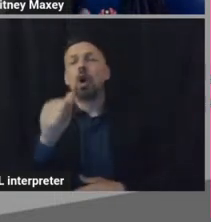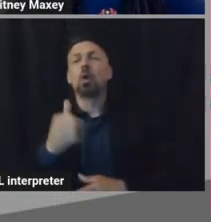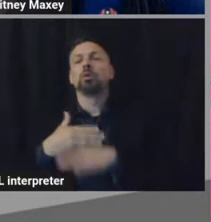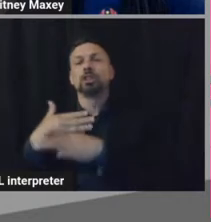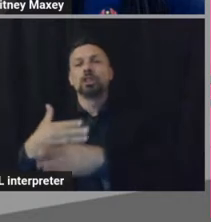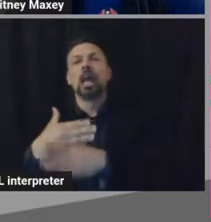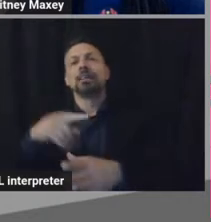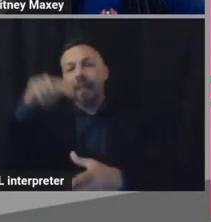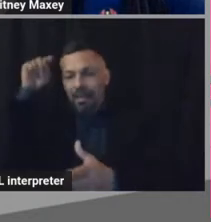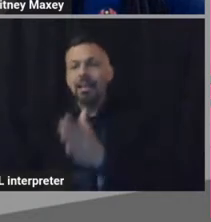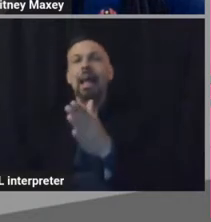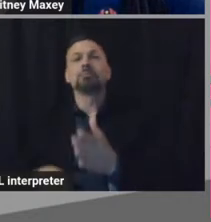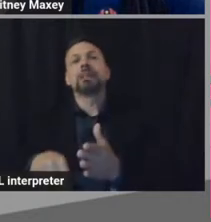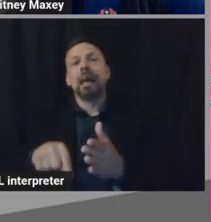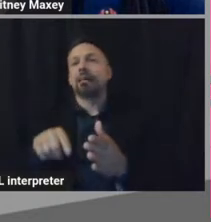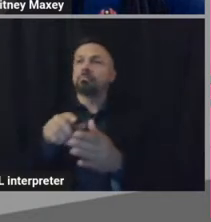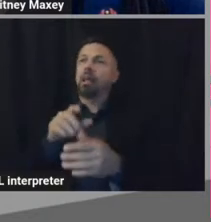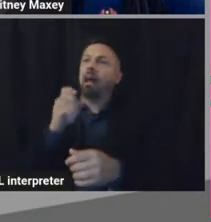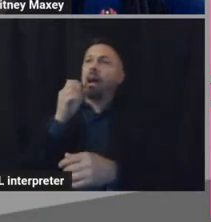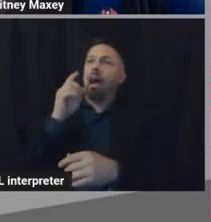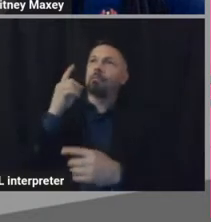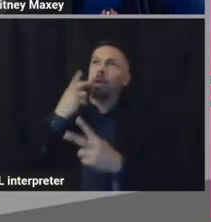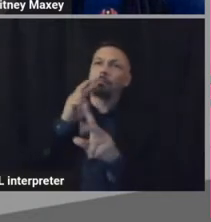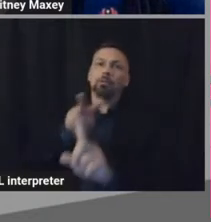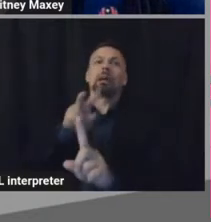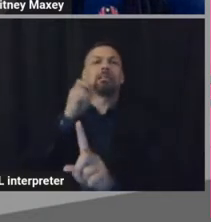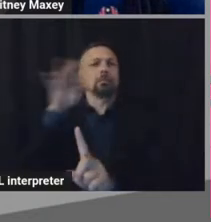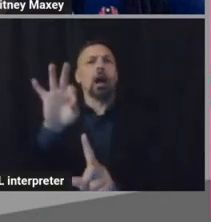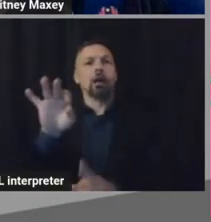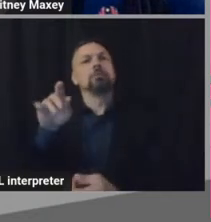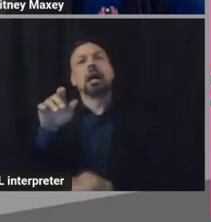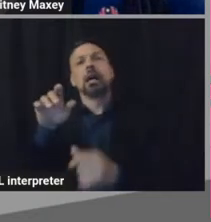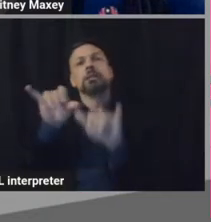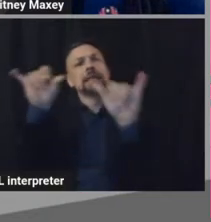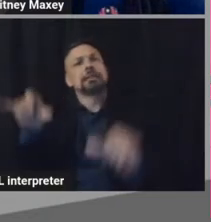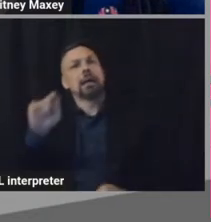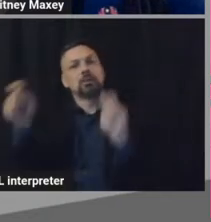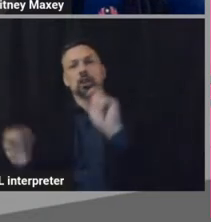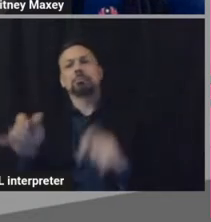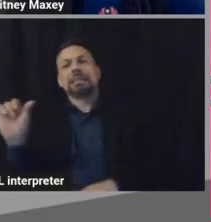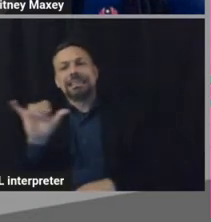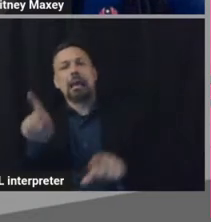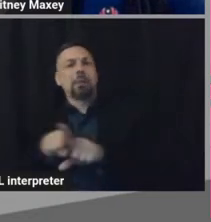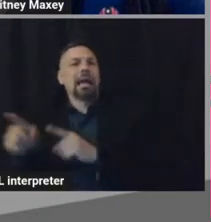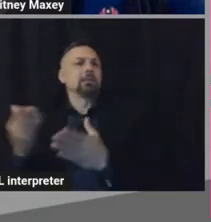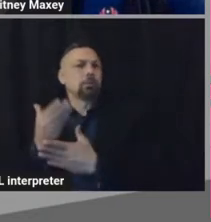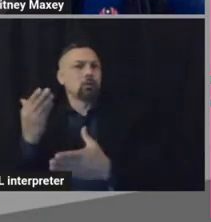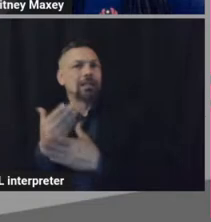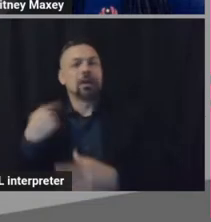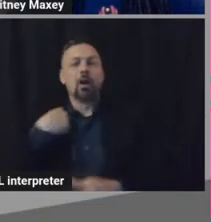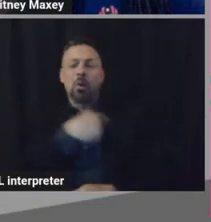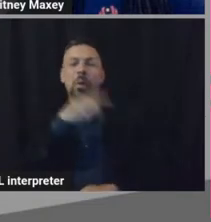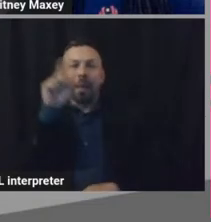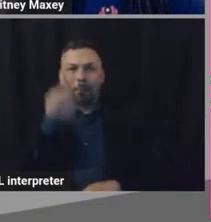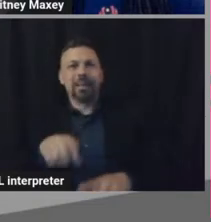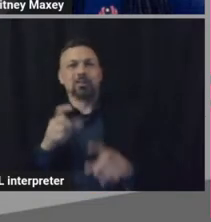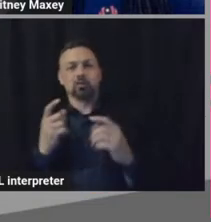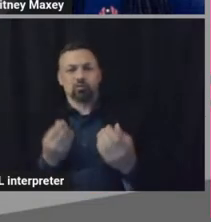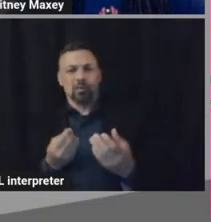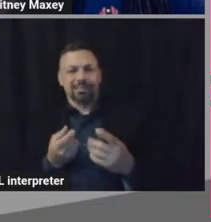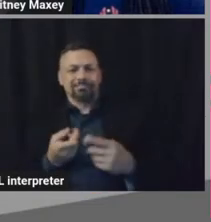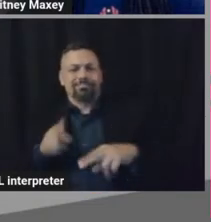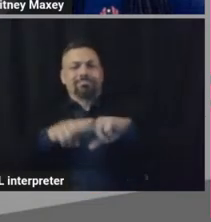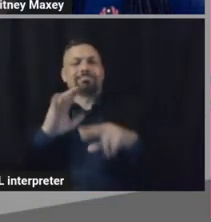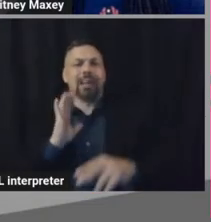breadth of systemic change that we progressives do. We must keep growing in our sophistication to know when